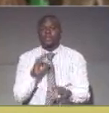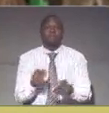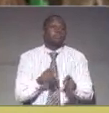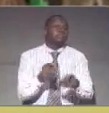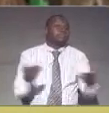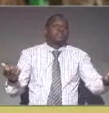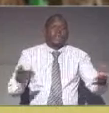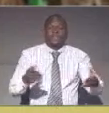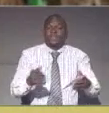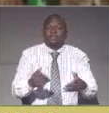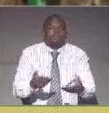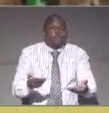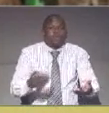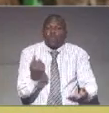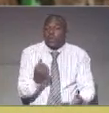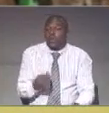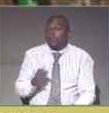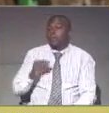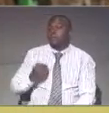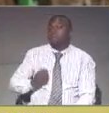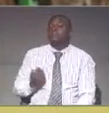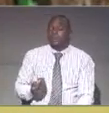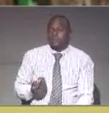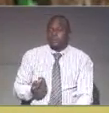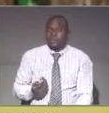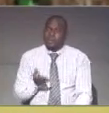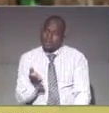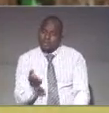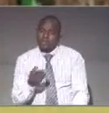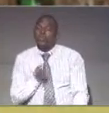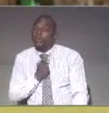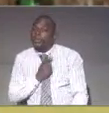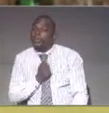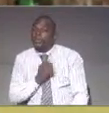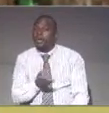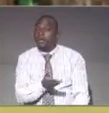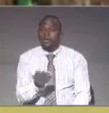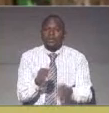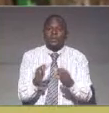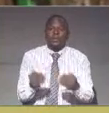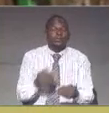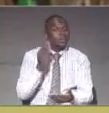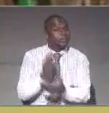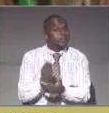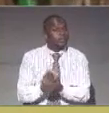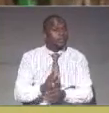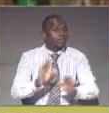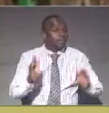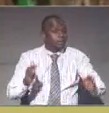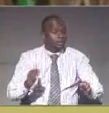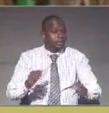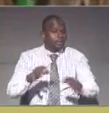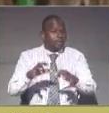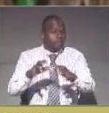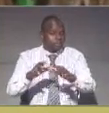people, not even most, there's only one lady here who is complaining. But the division stopped her. She had put a